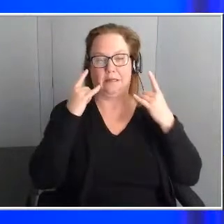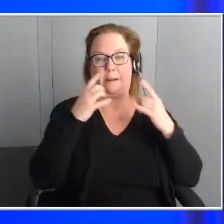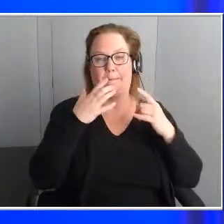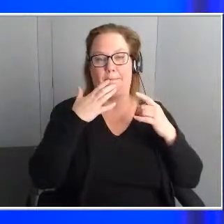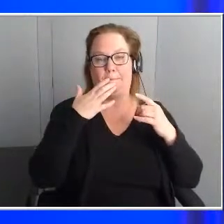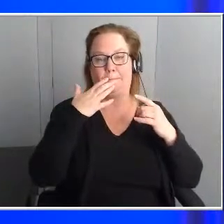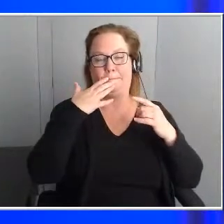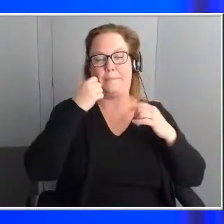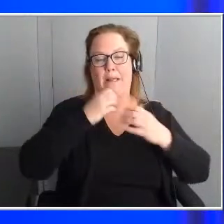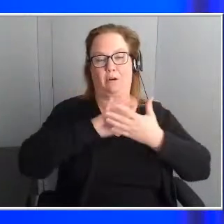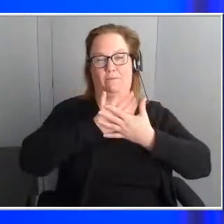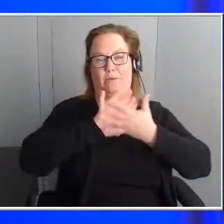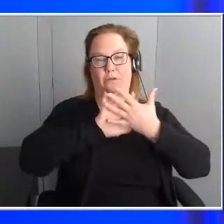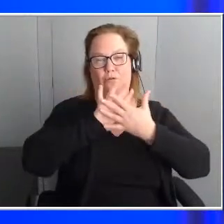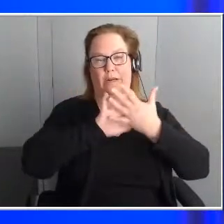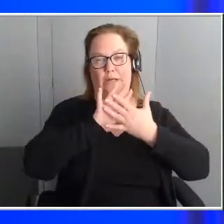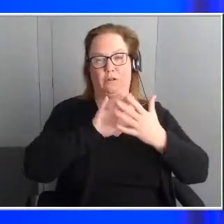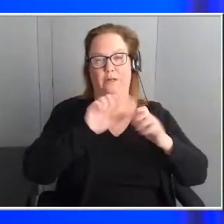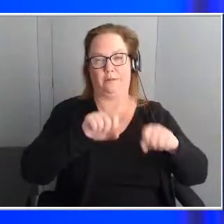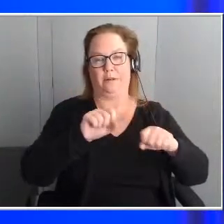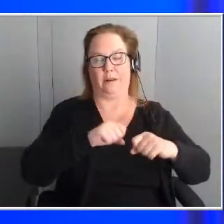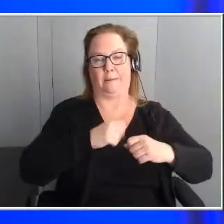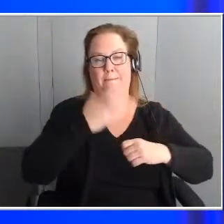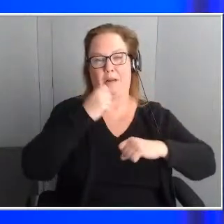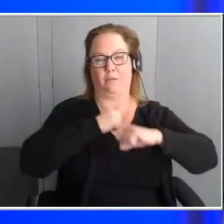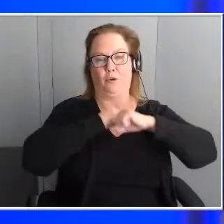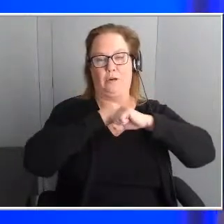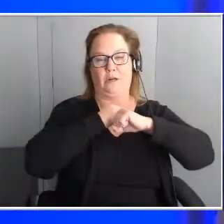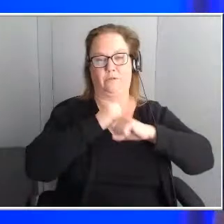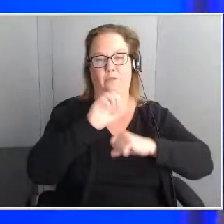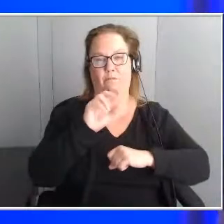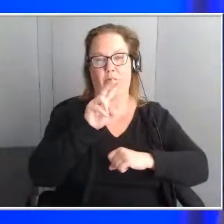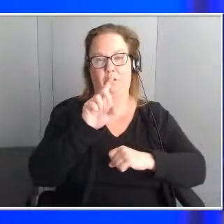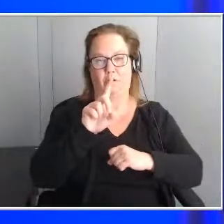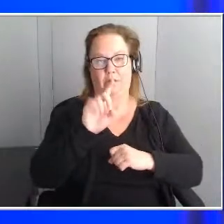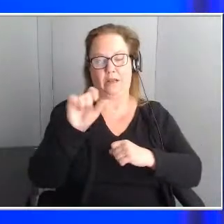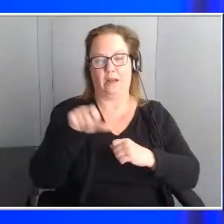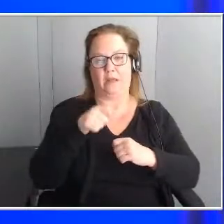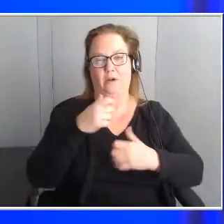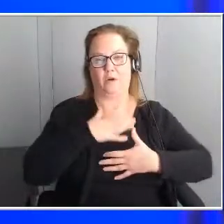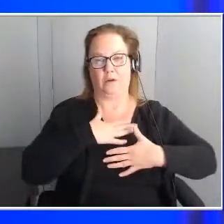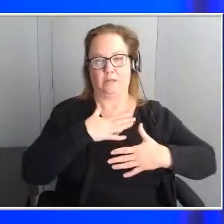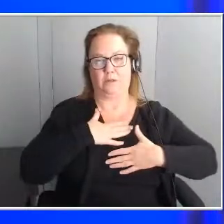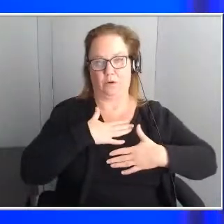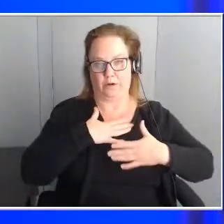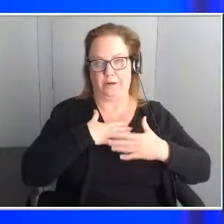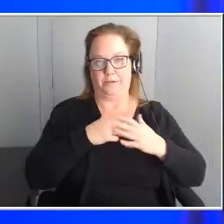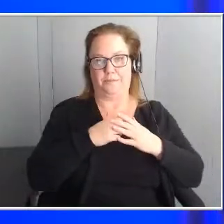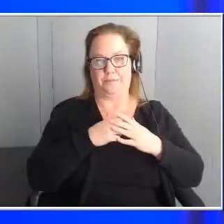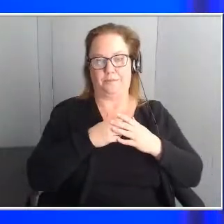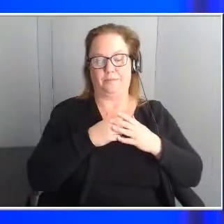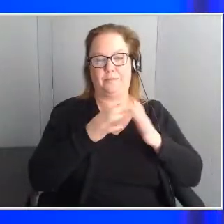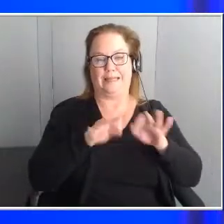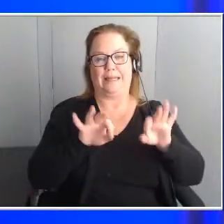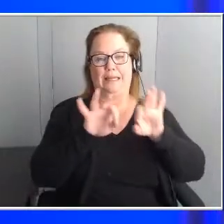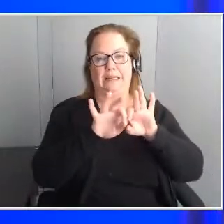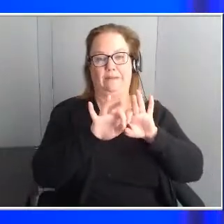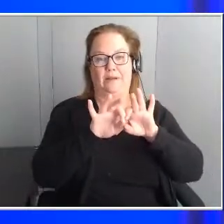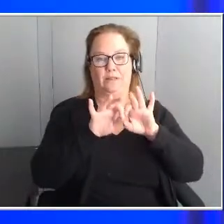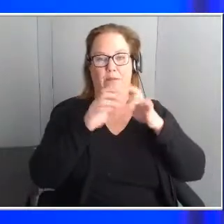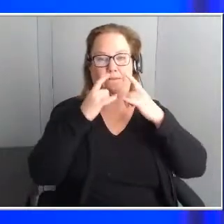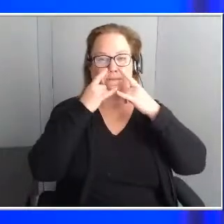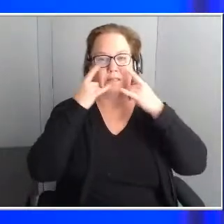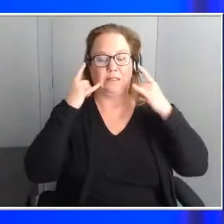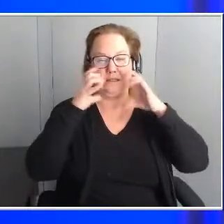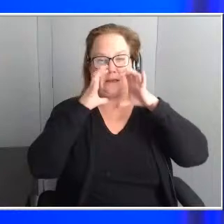filtration capability and better protect you from COVID as well as other respiratory pathogens. The key here is to find one that fits your face really